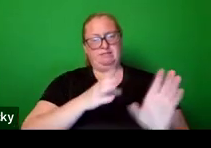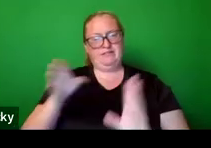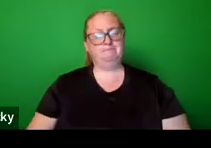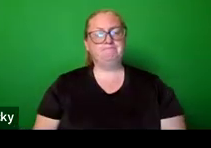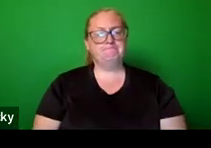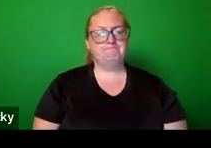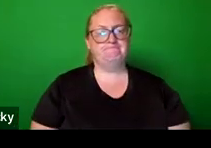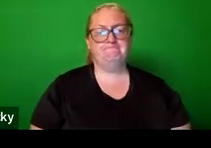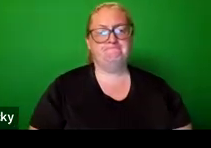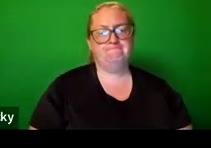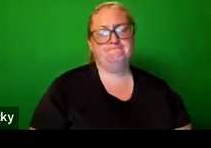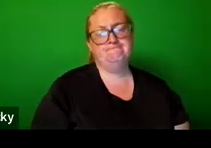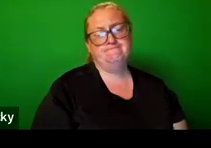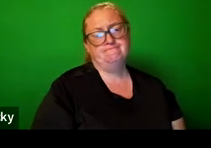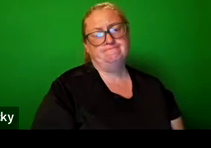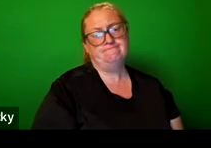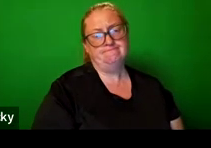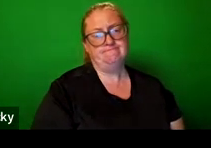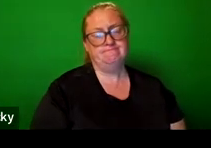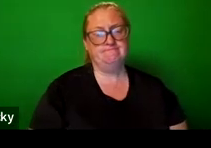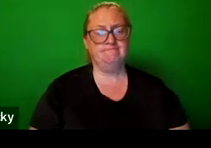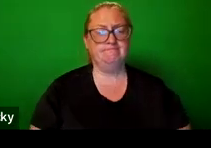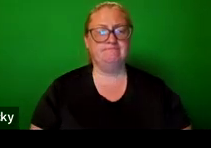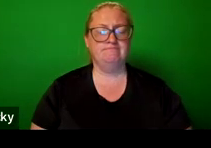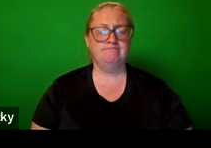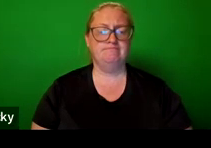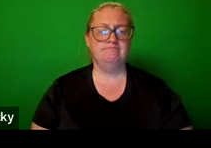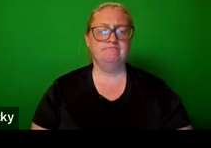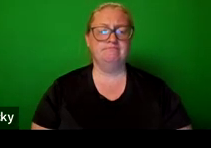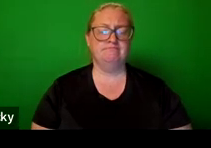this group and like this dashboard, I was thinking that,